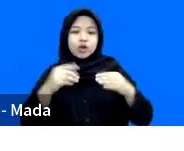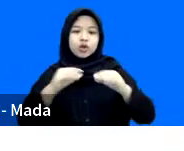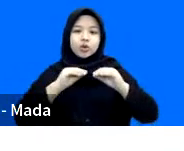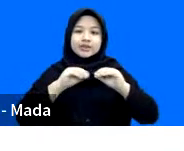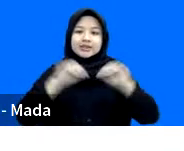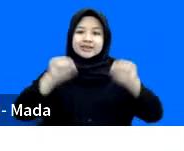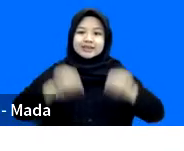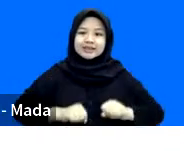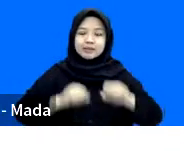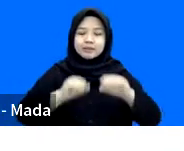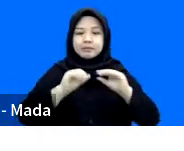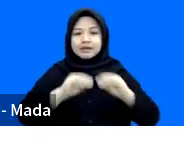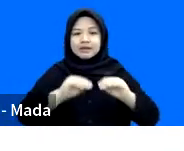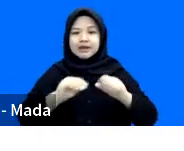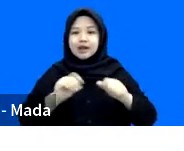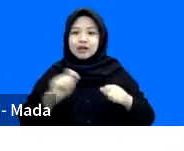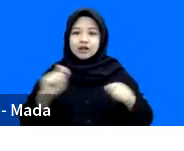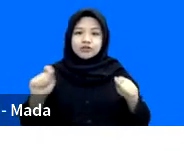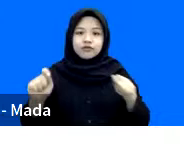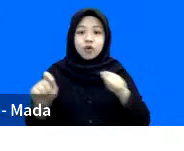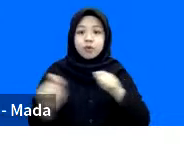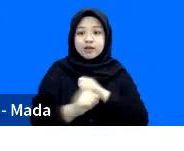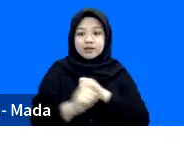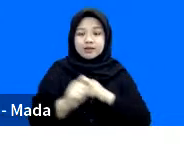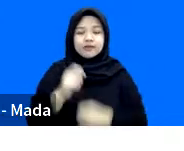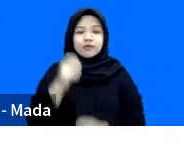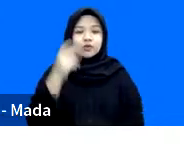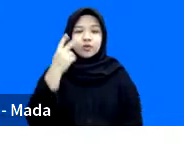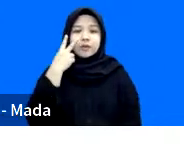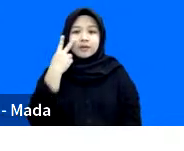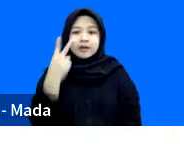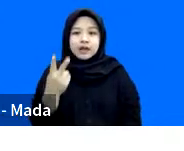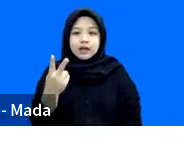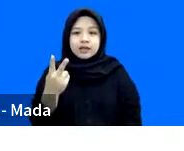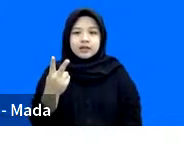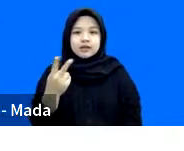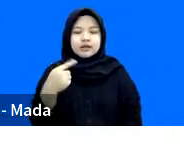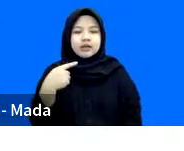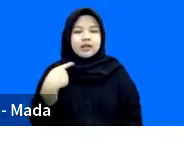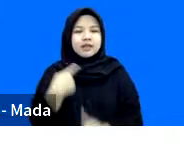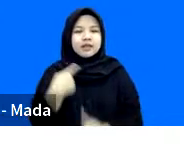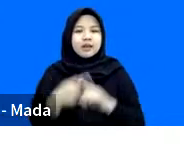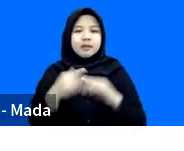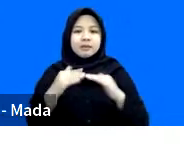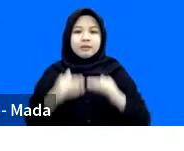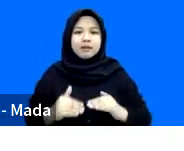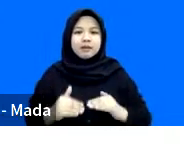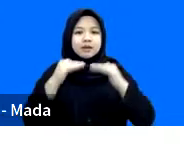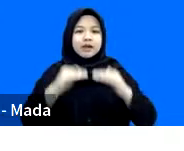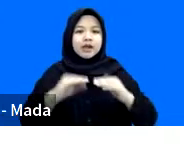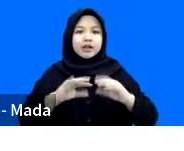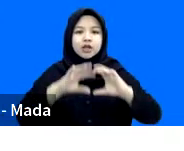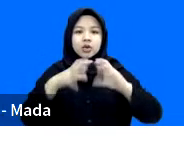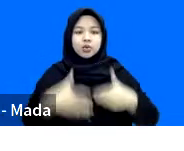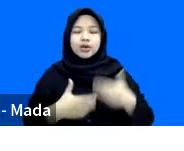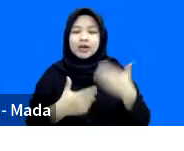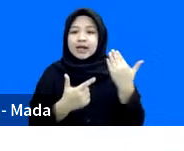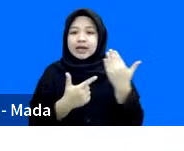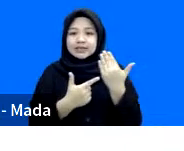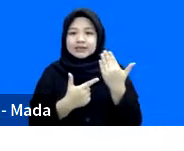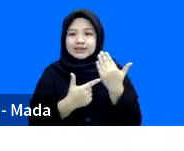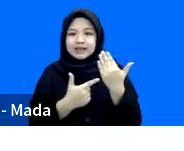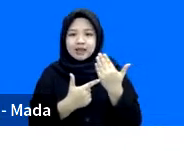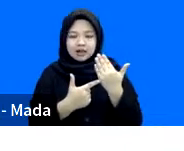to look at the increasingly digitalized world that we're living in and really preparing children and